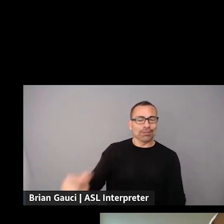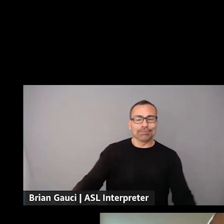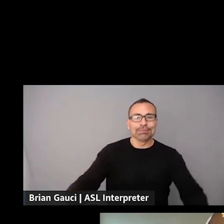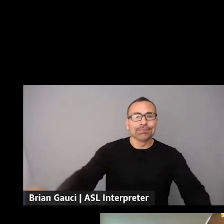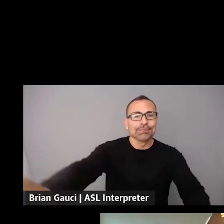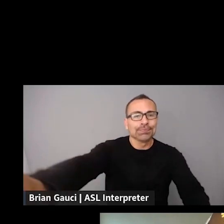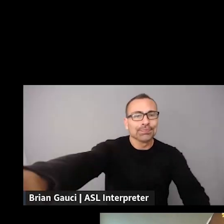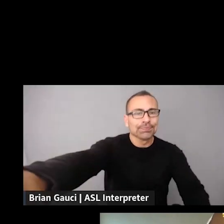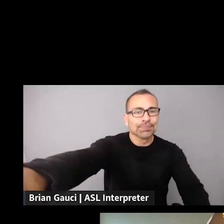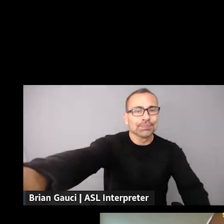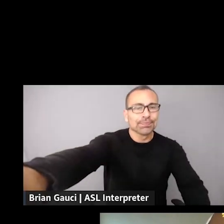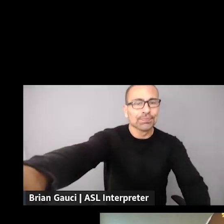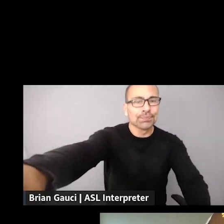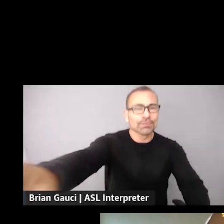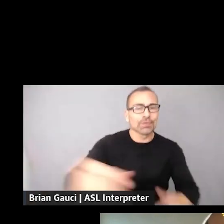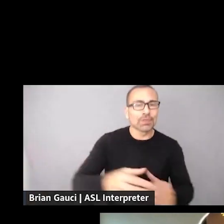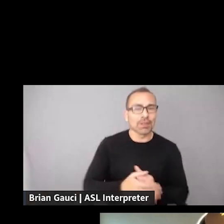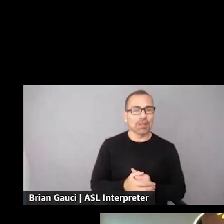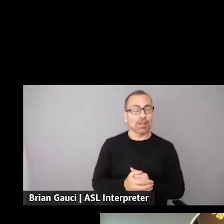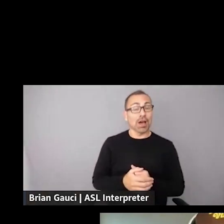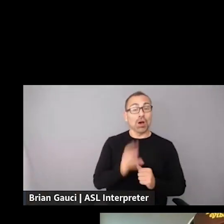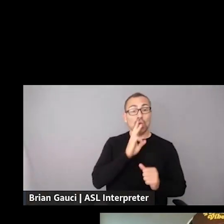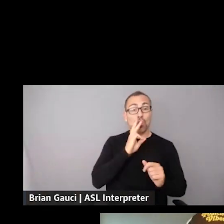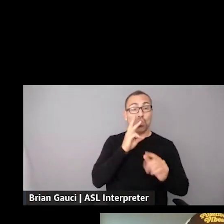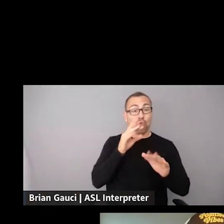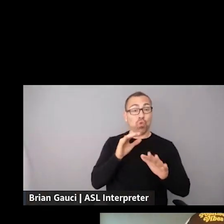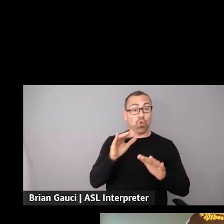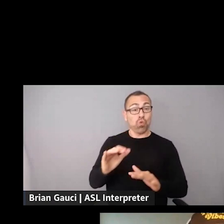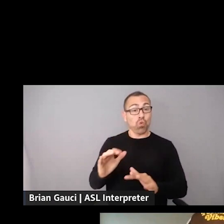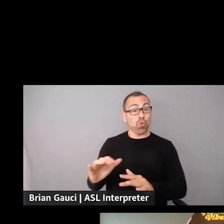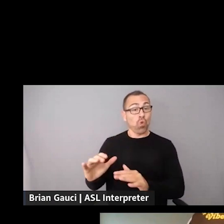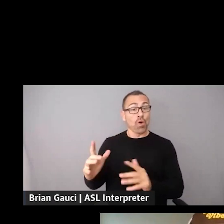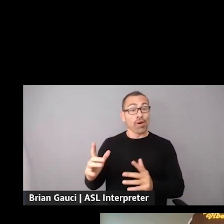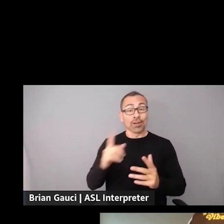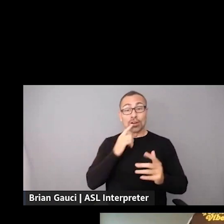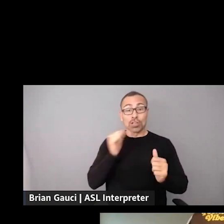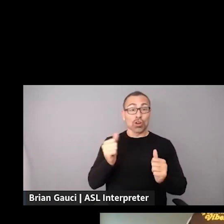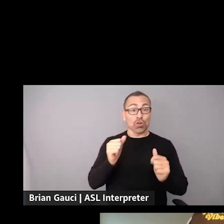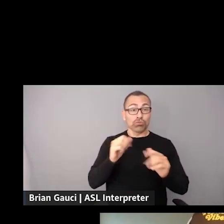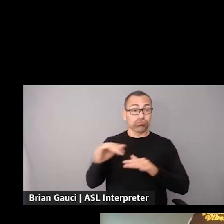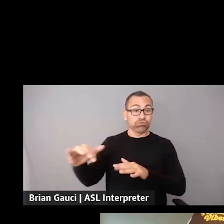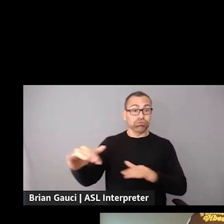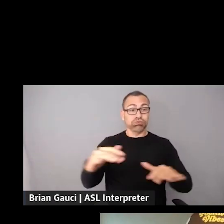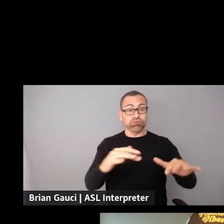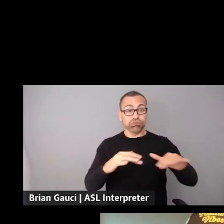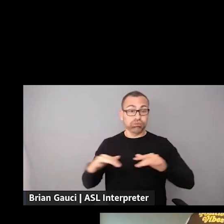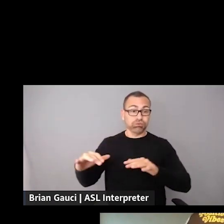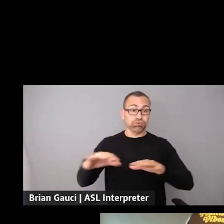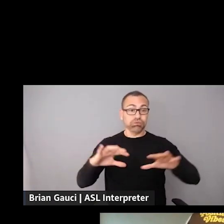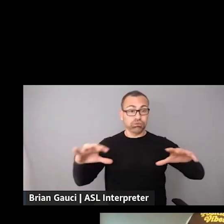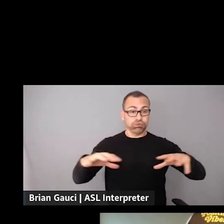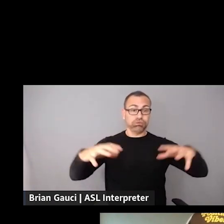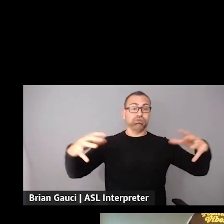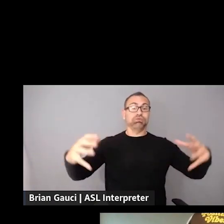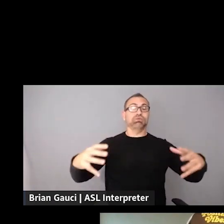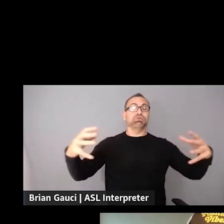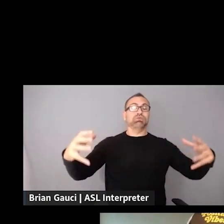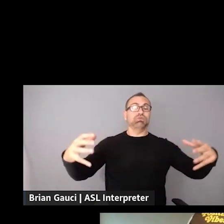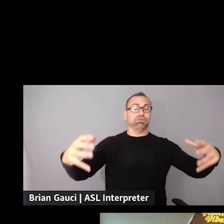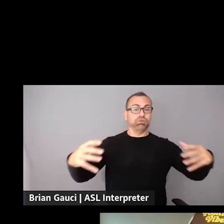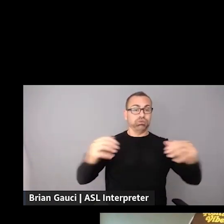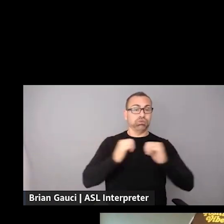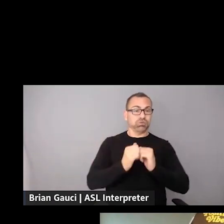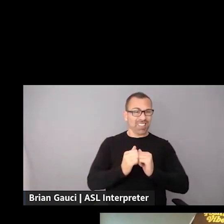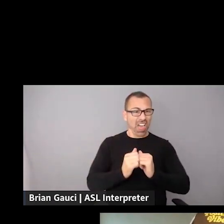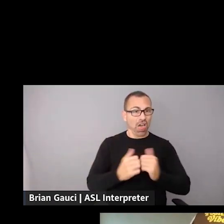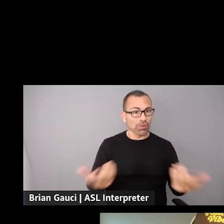that water seeks its own level. It just sort of comes all together. You know, if you have water likes to sort of